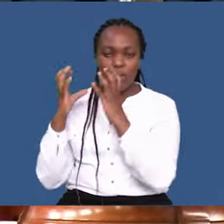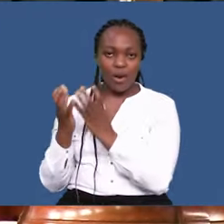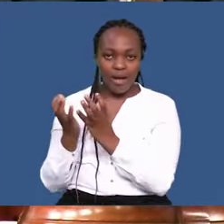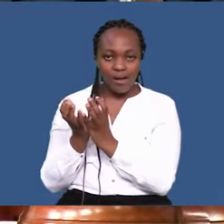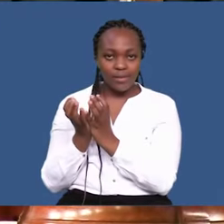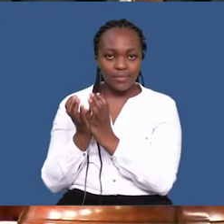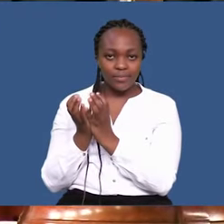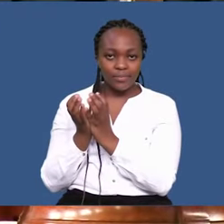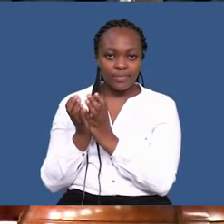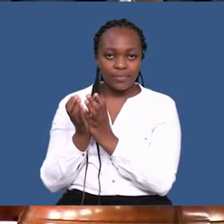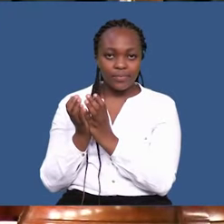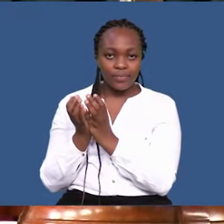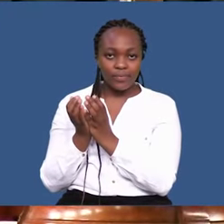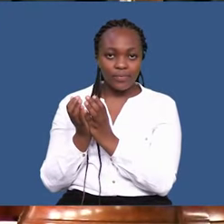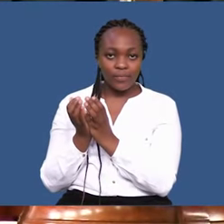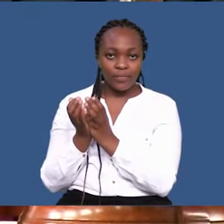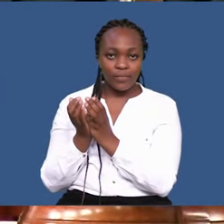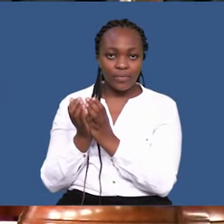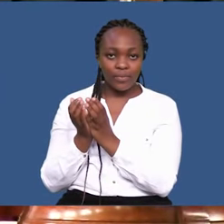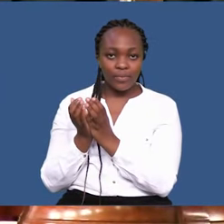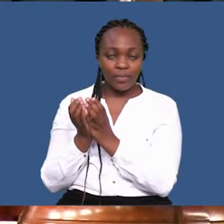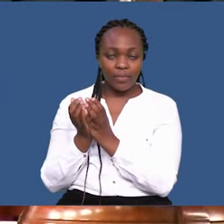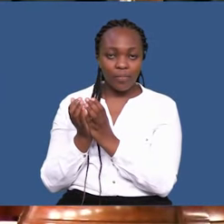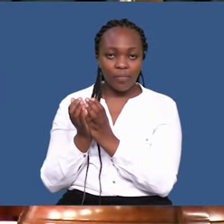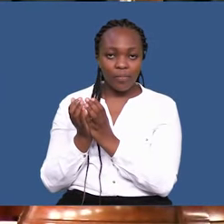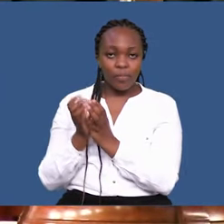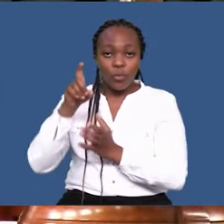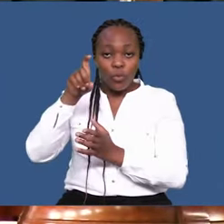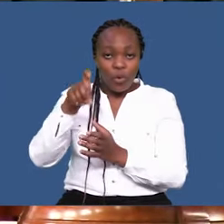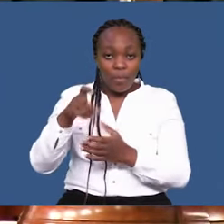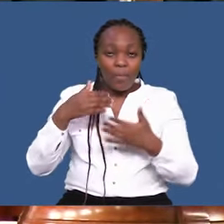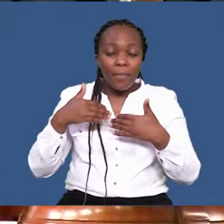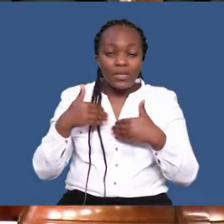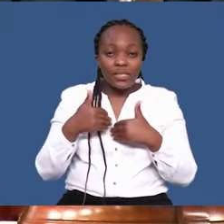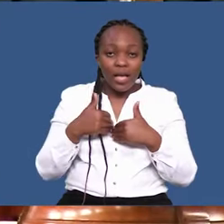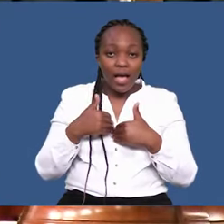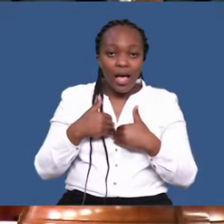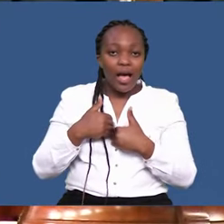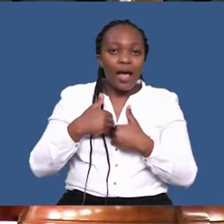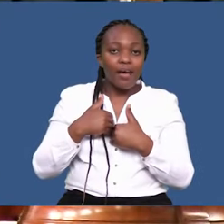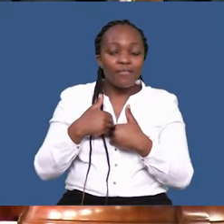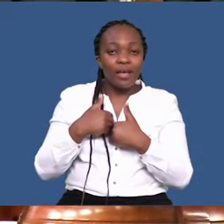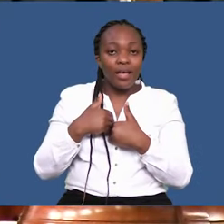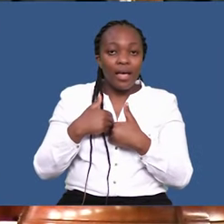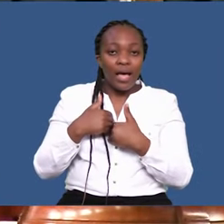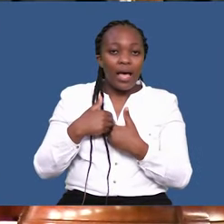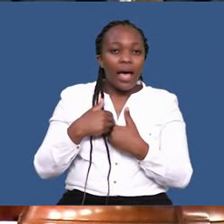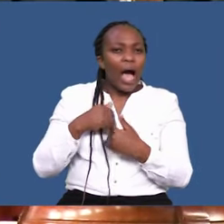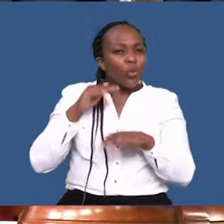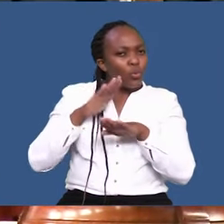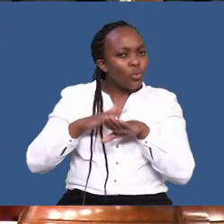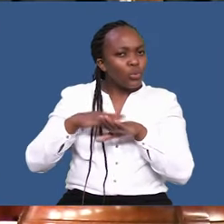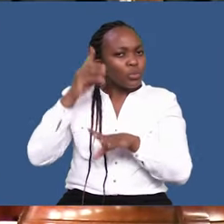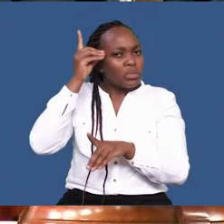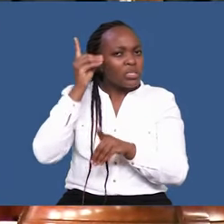we have a new set of mind. We must make a conscious decision about the way